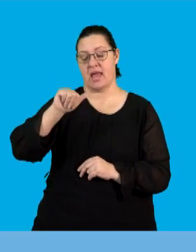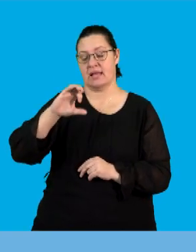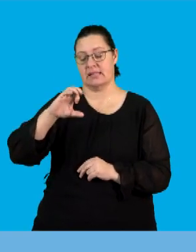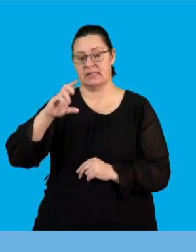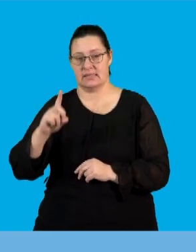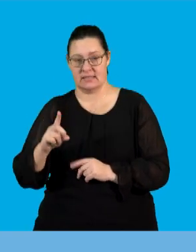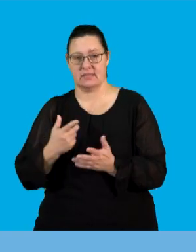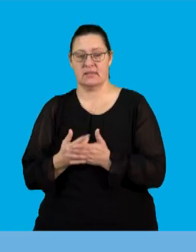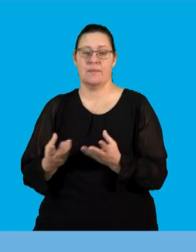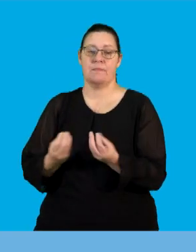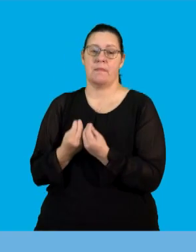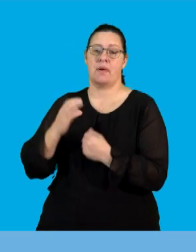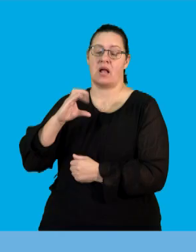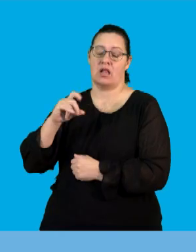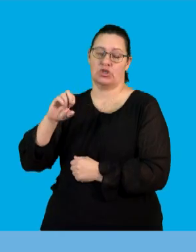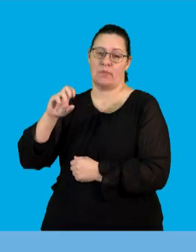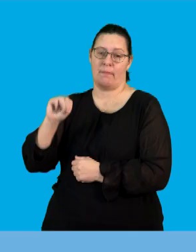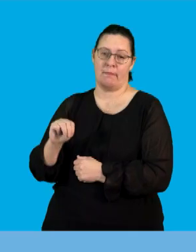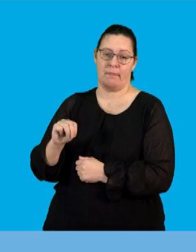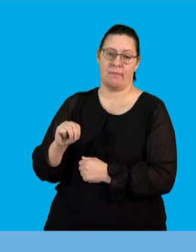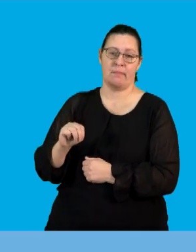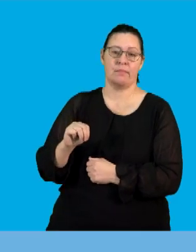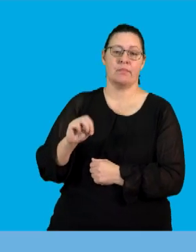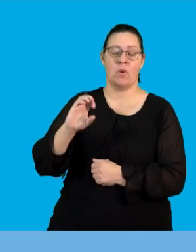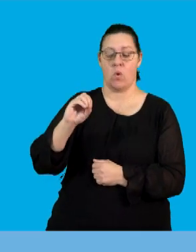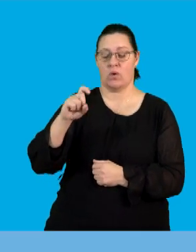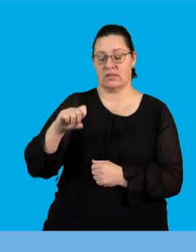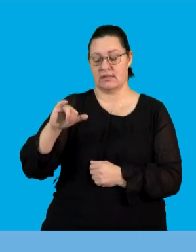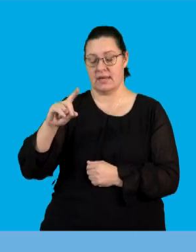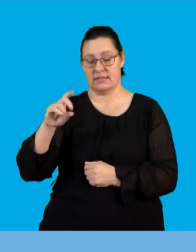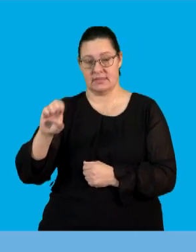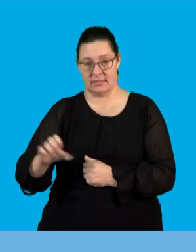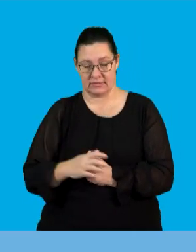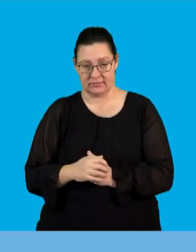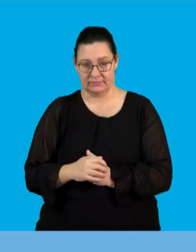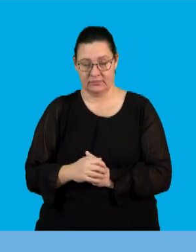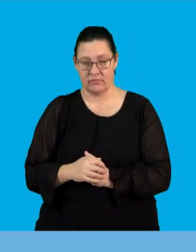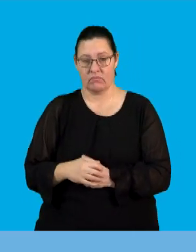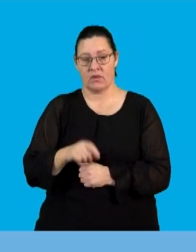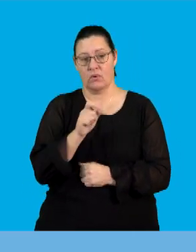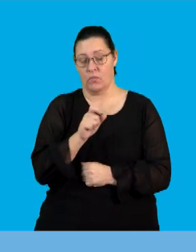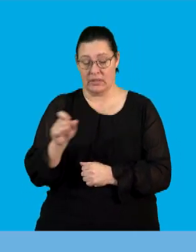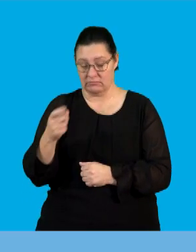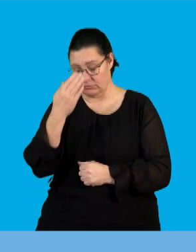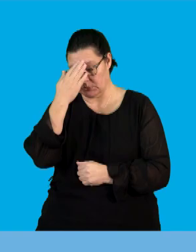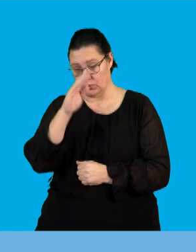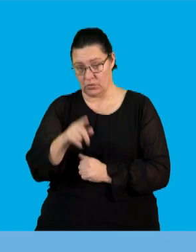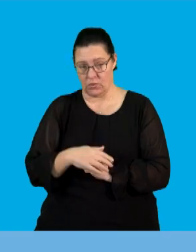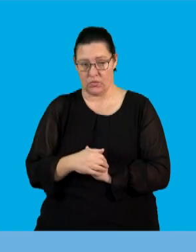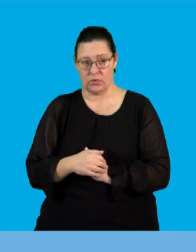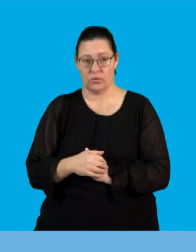oxide. So we need to know what is going to be the product of these two substances when they are reacting. So starting with the weighed equation, we